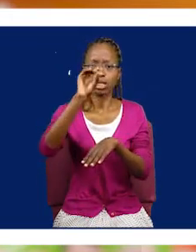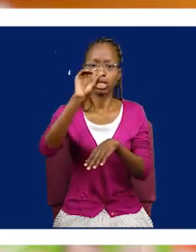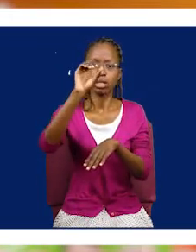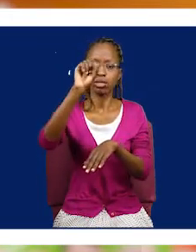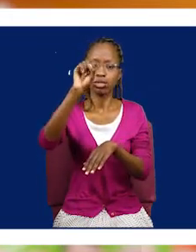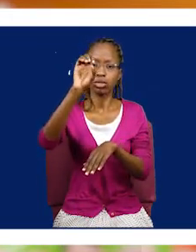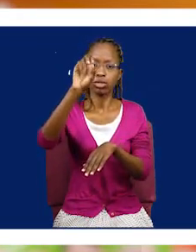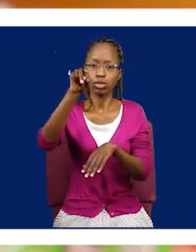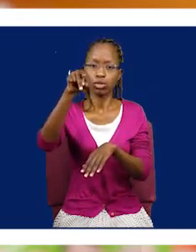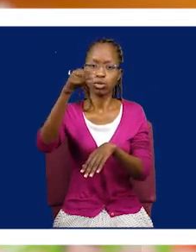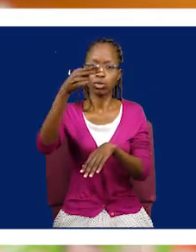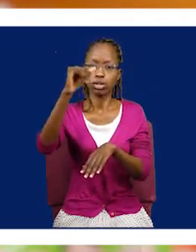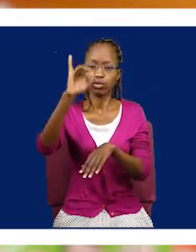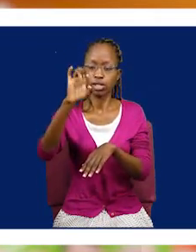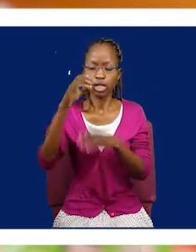last week?